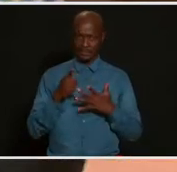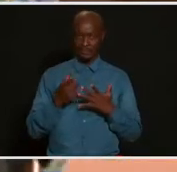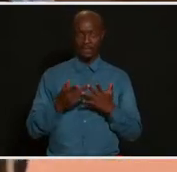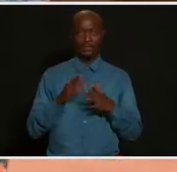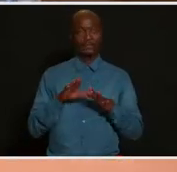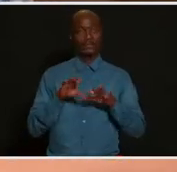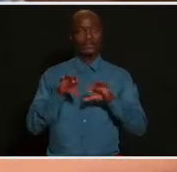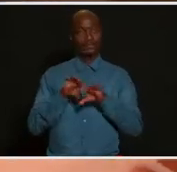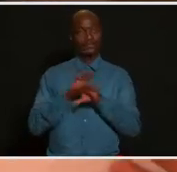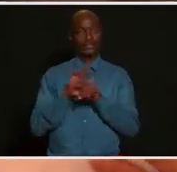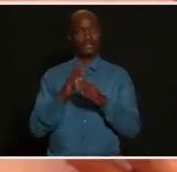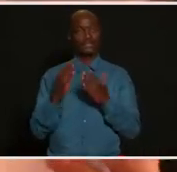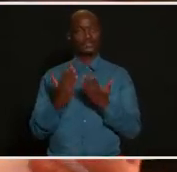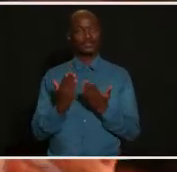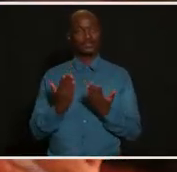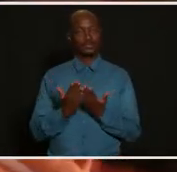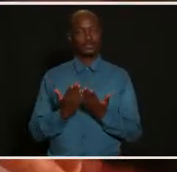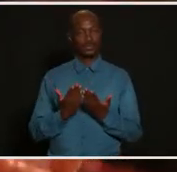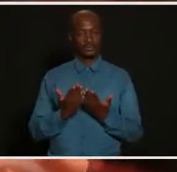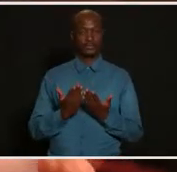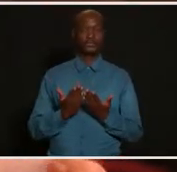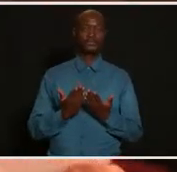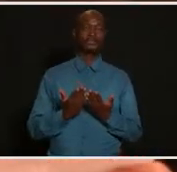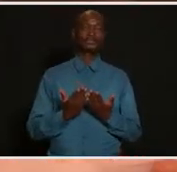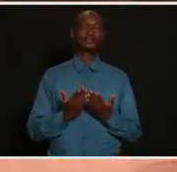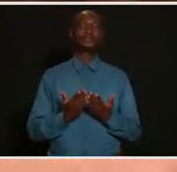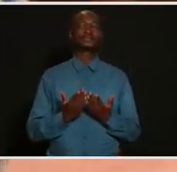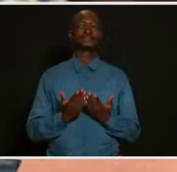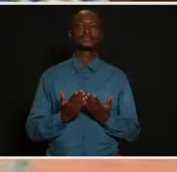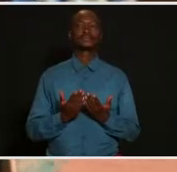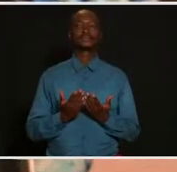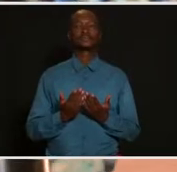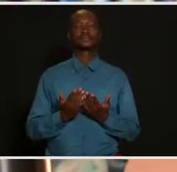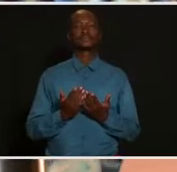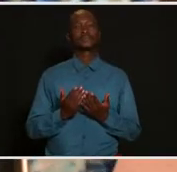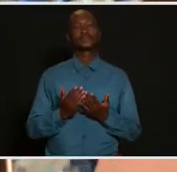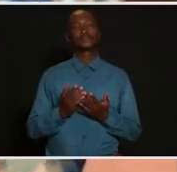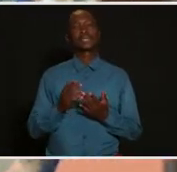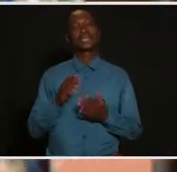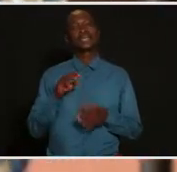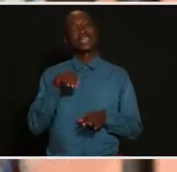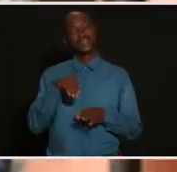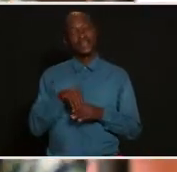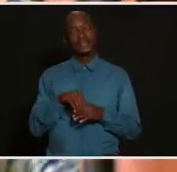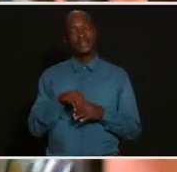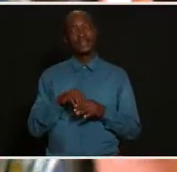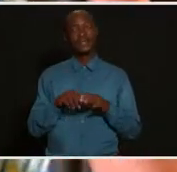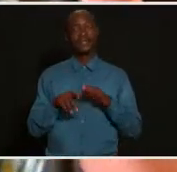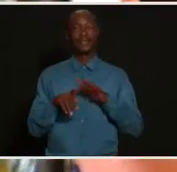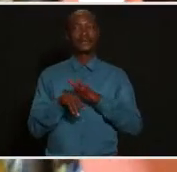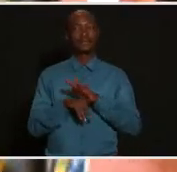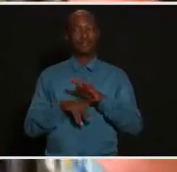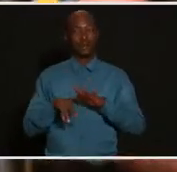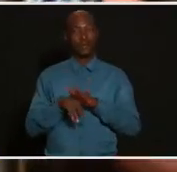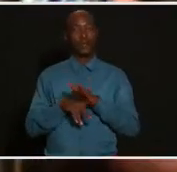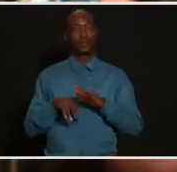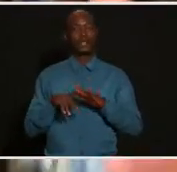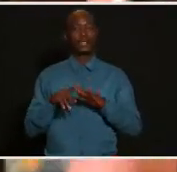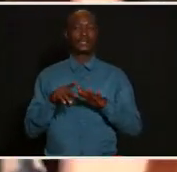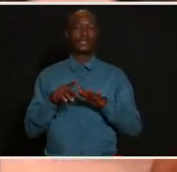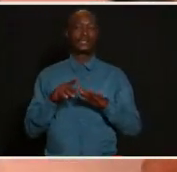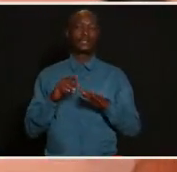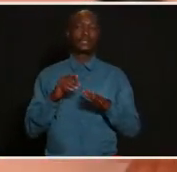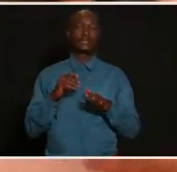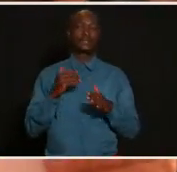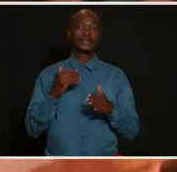in schools even in primary schools as can be seen